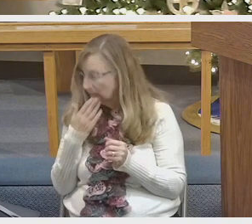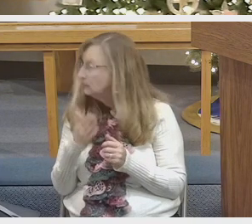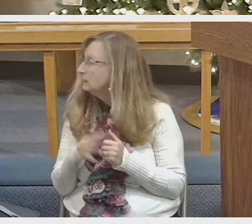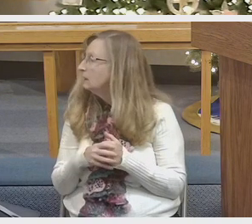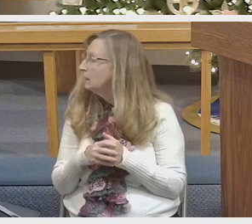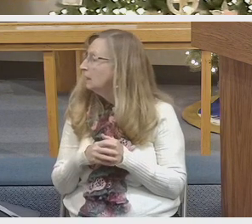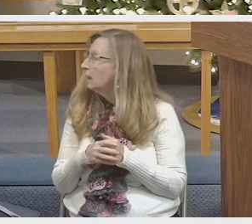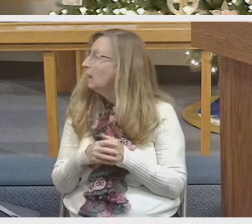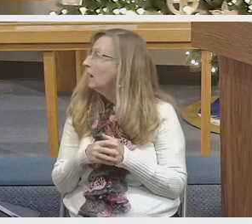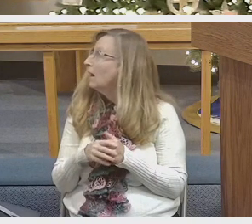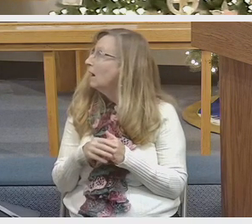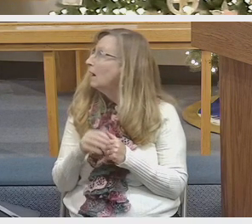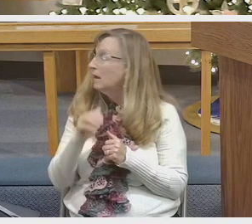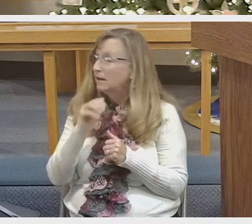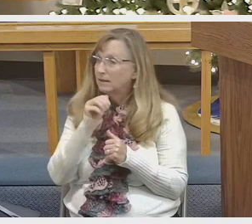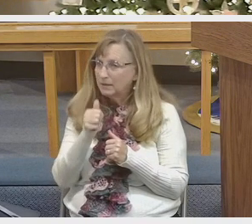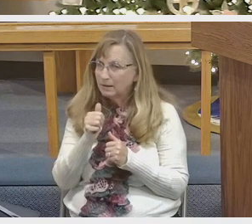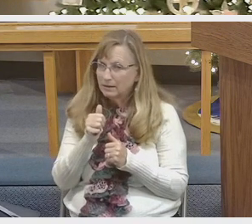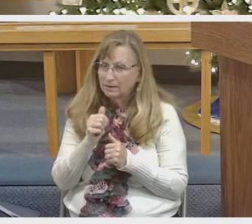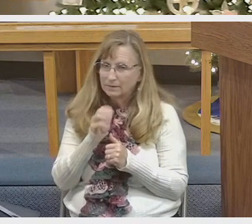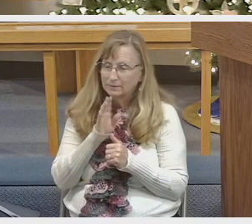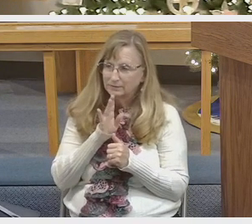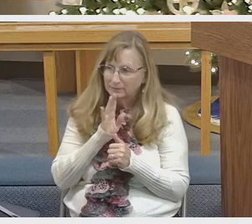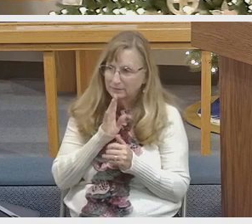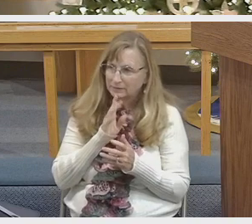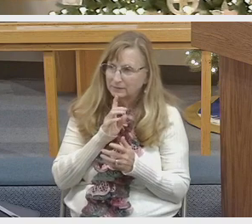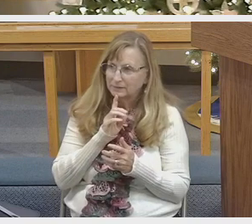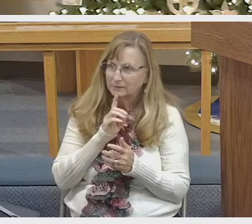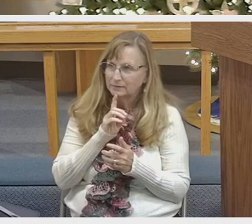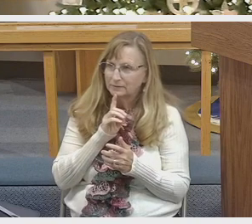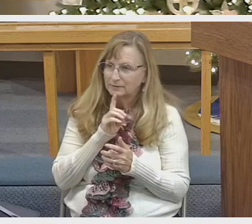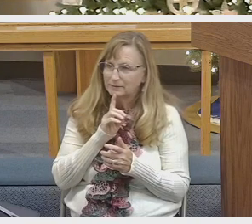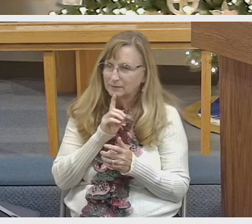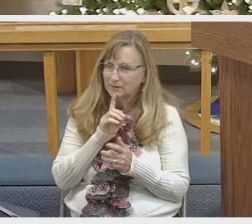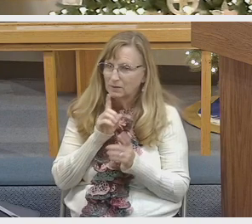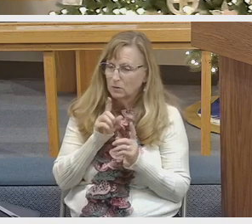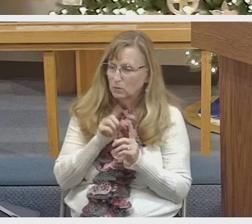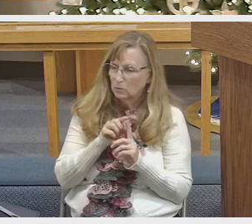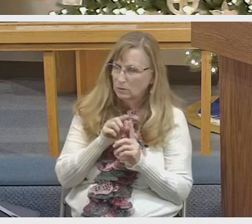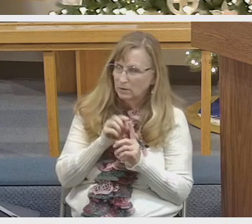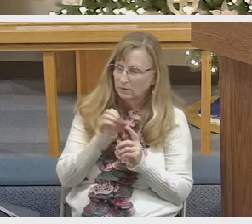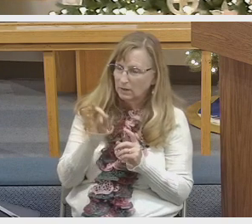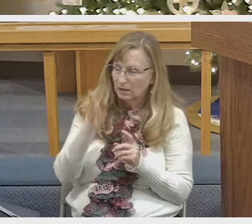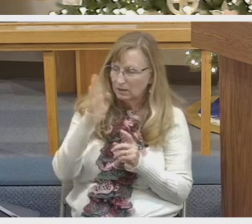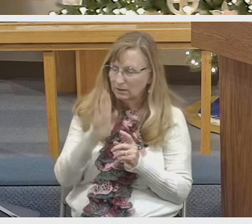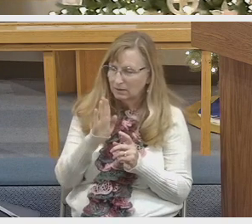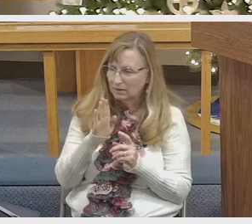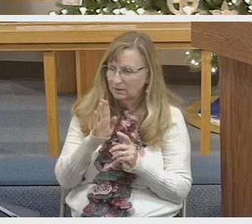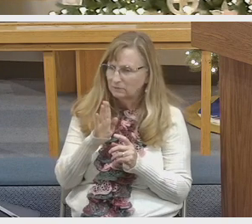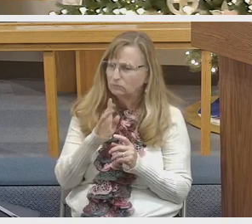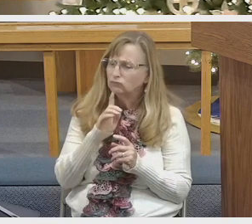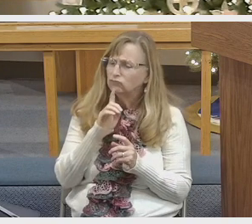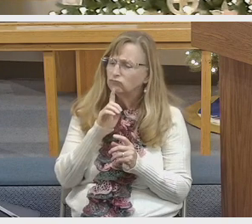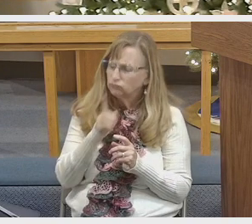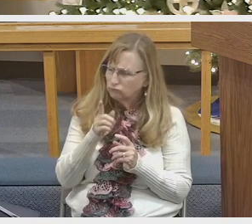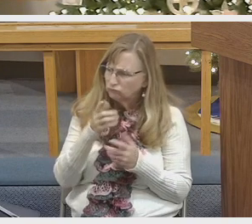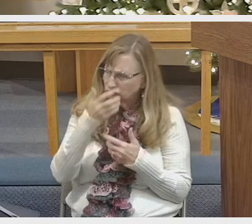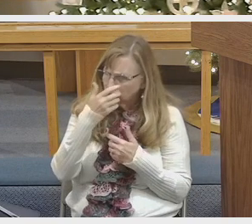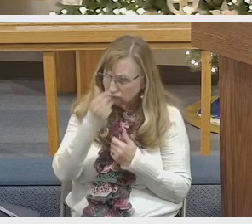saying, I'm not saying as this is the word of God, but it is certainly